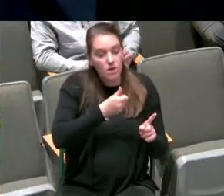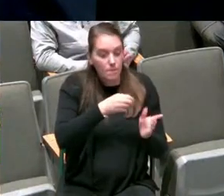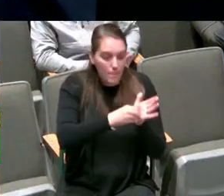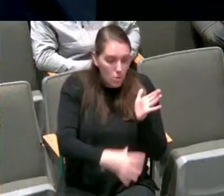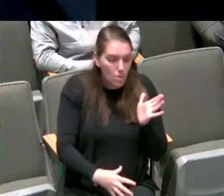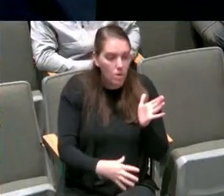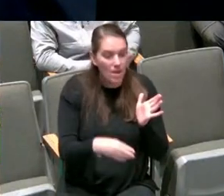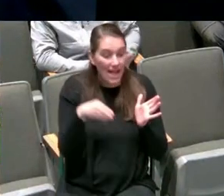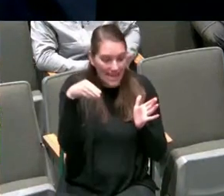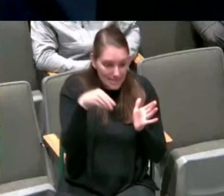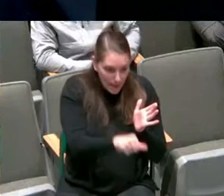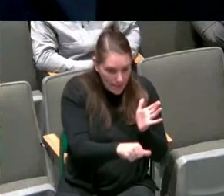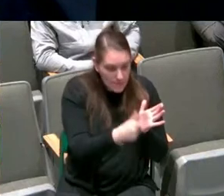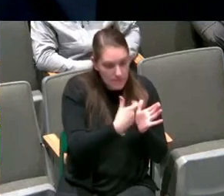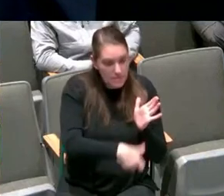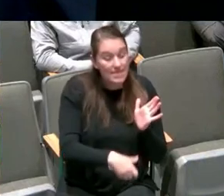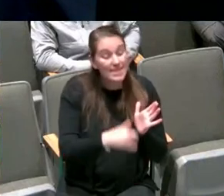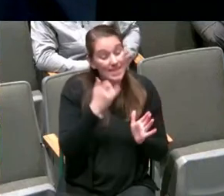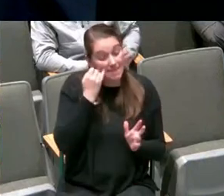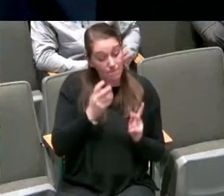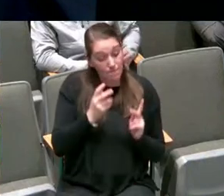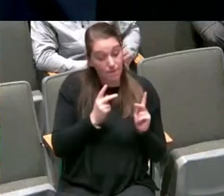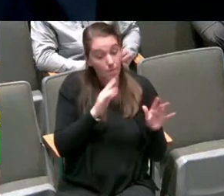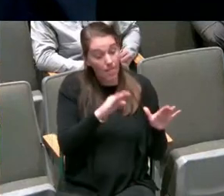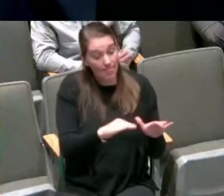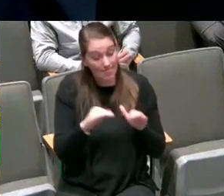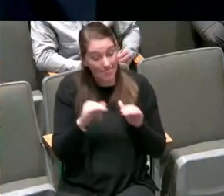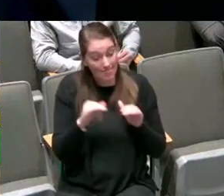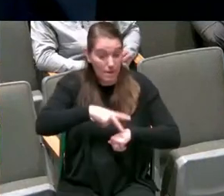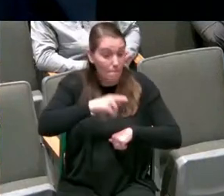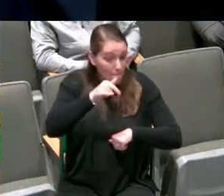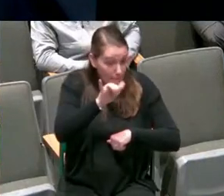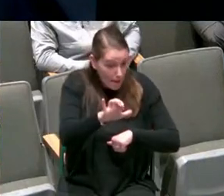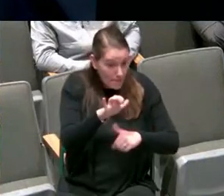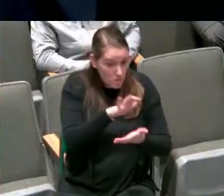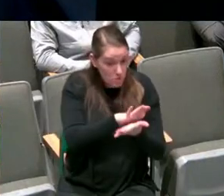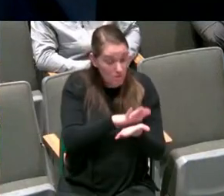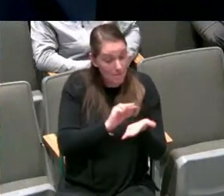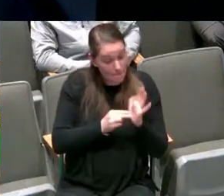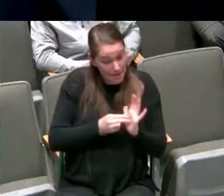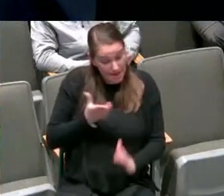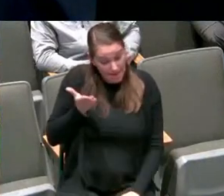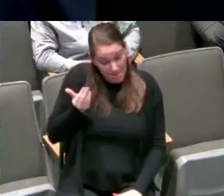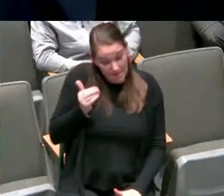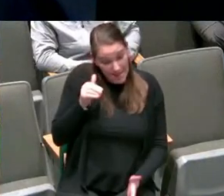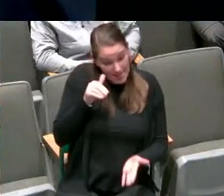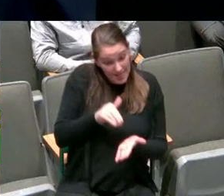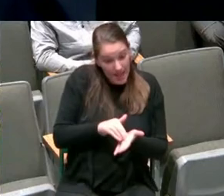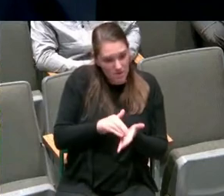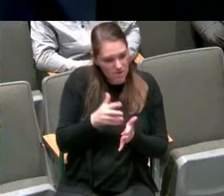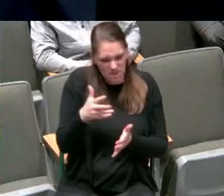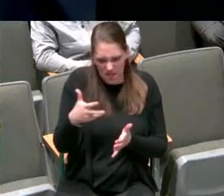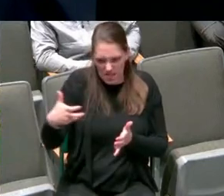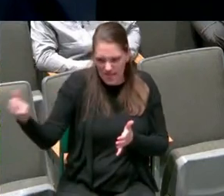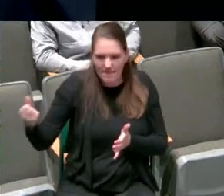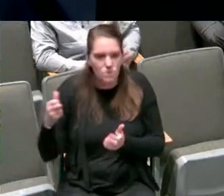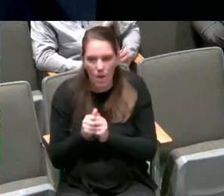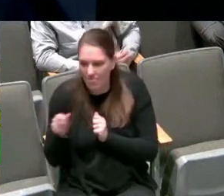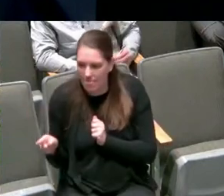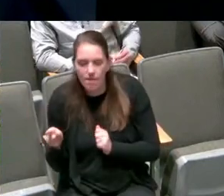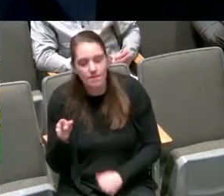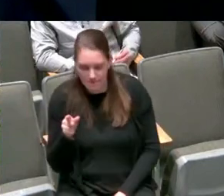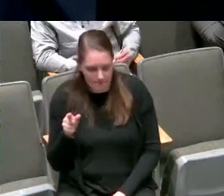way if students leave the Hopkinton Public Schools when they go it's not that fifteen thousand dollars walks out the door each time